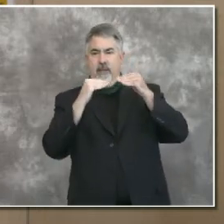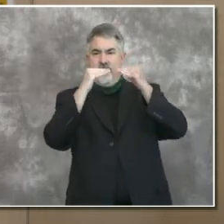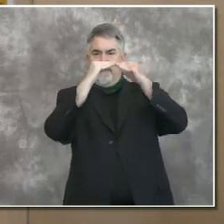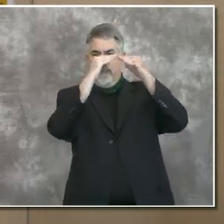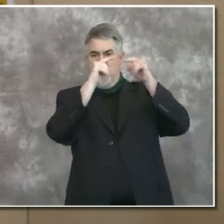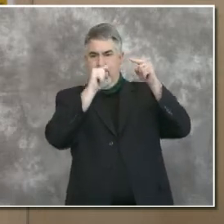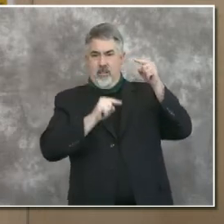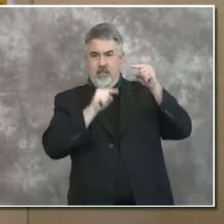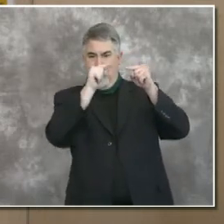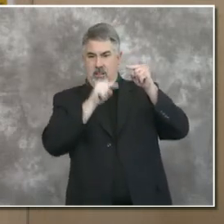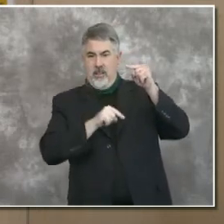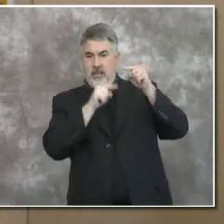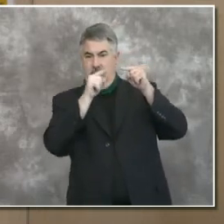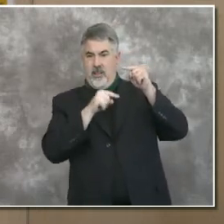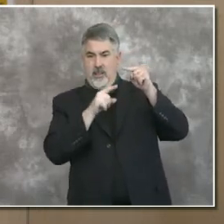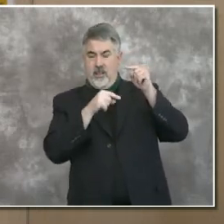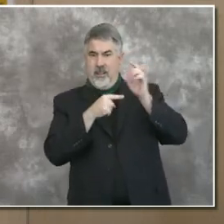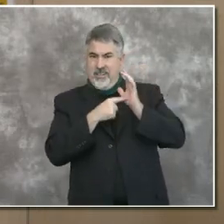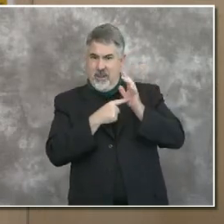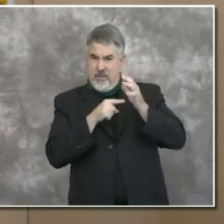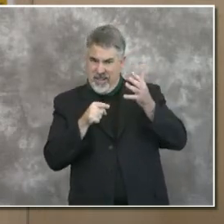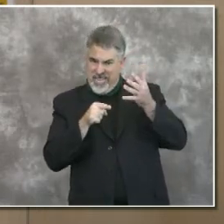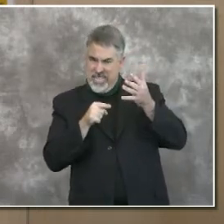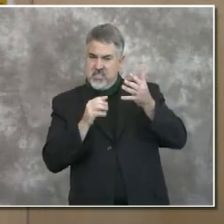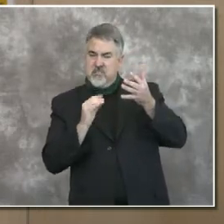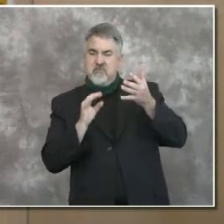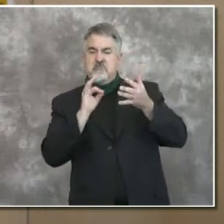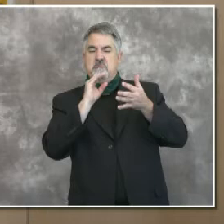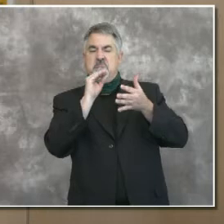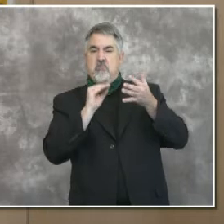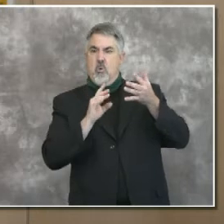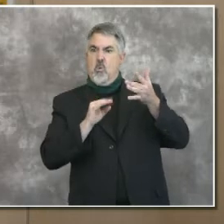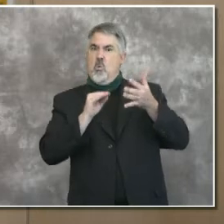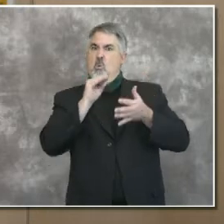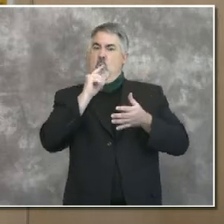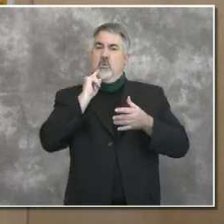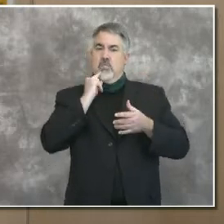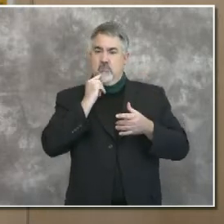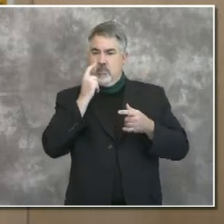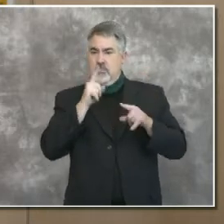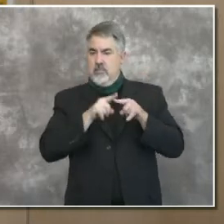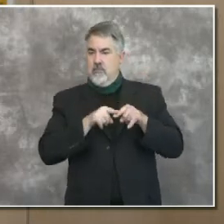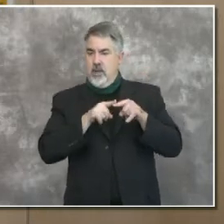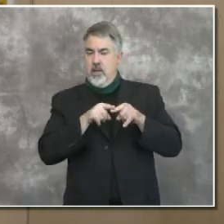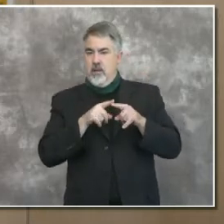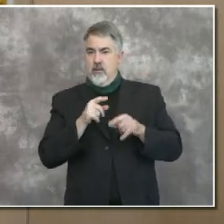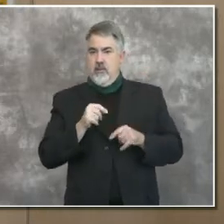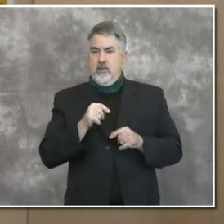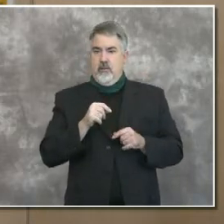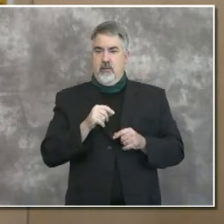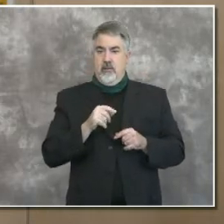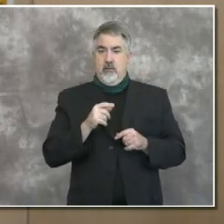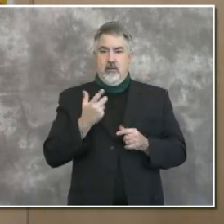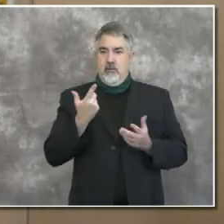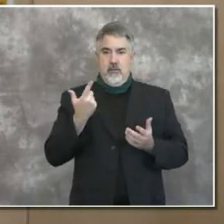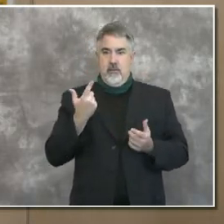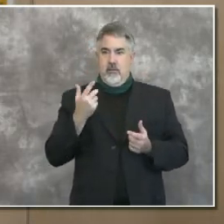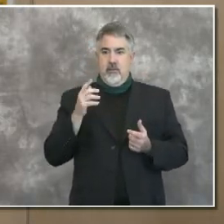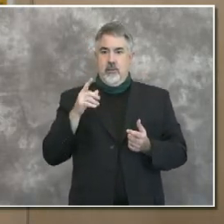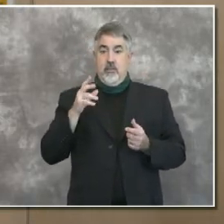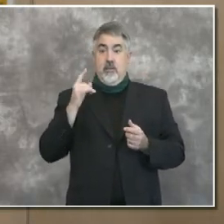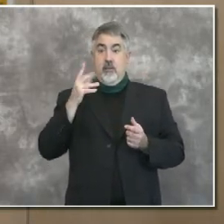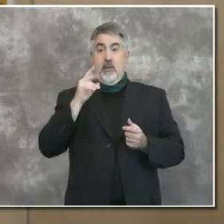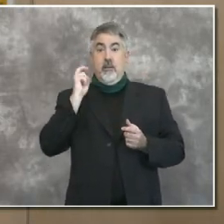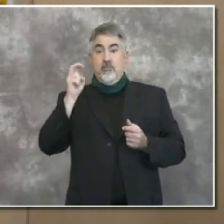symptomatic, and we don't want people traveling on transit symptomatic. That's why we have the